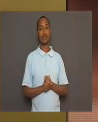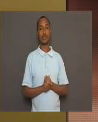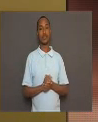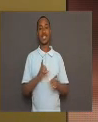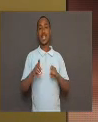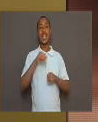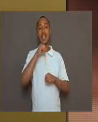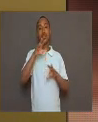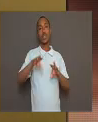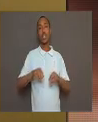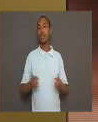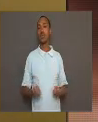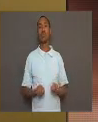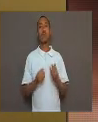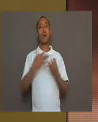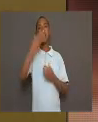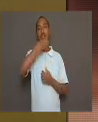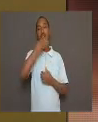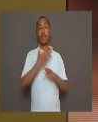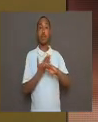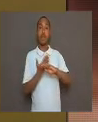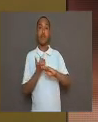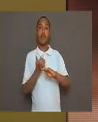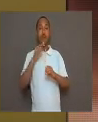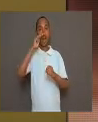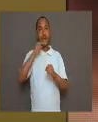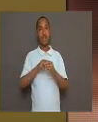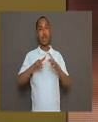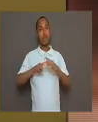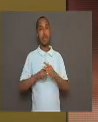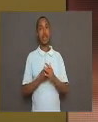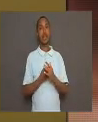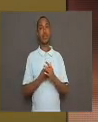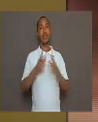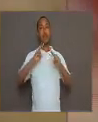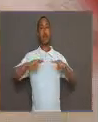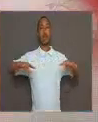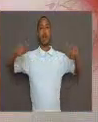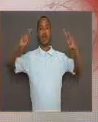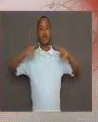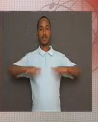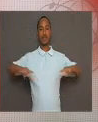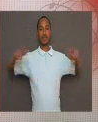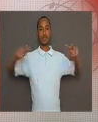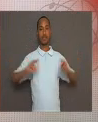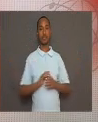It does not take too much heat before the naphthalene begins to vaporize.